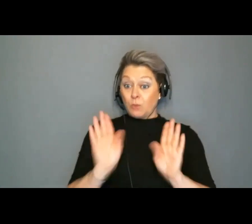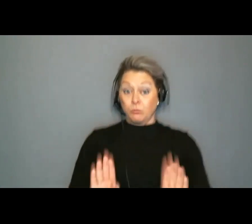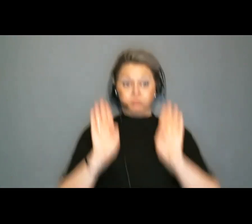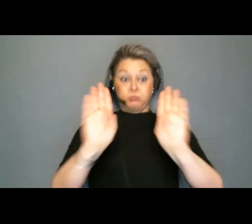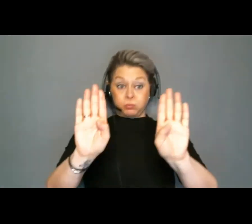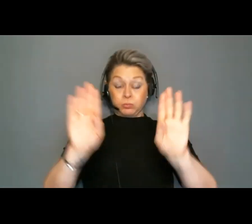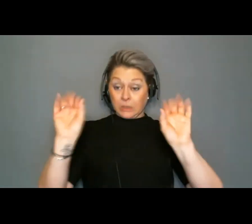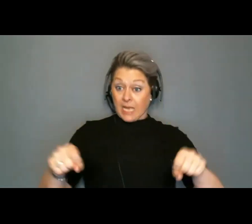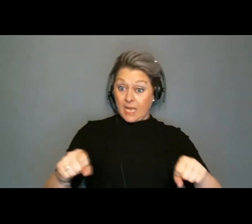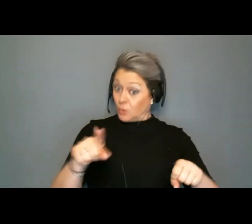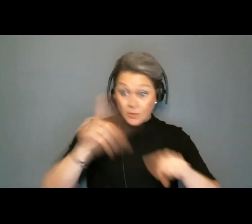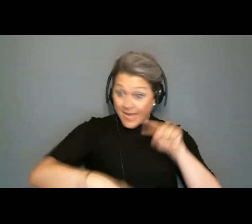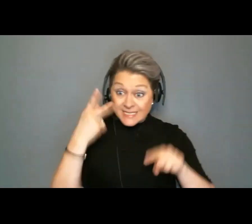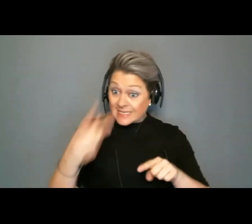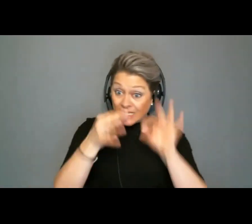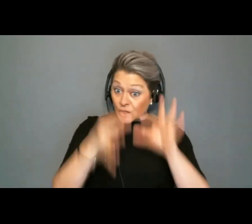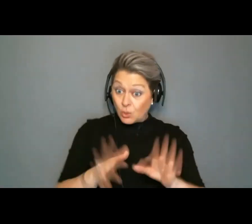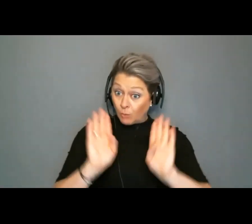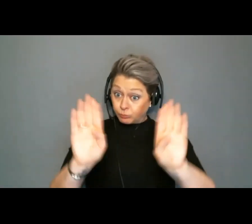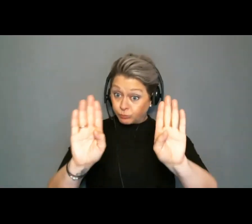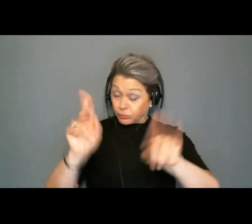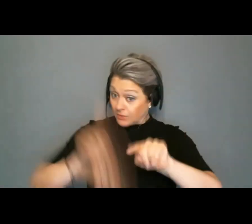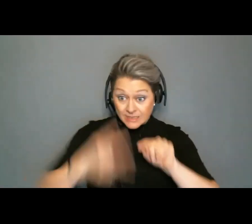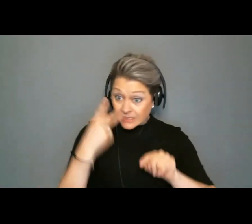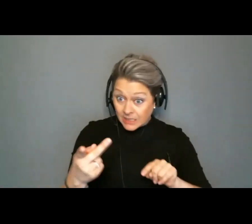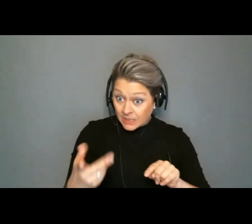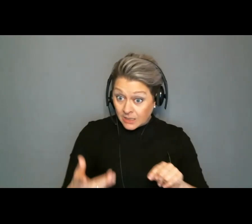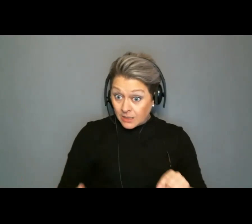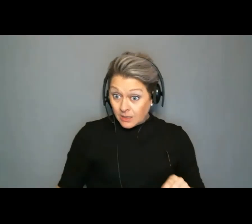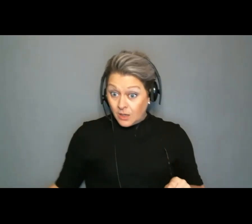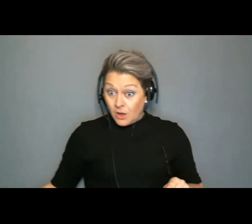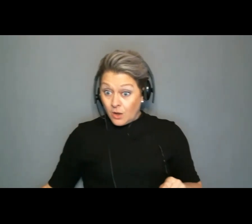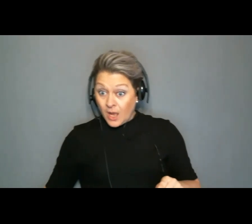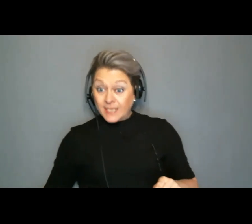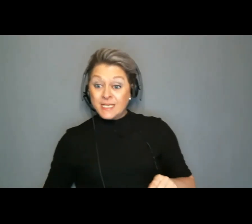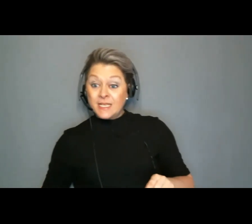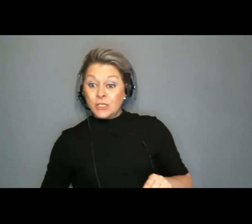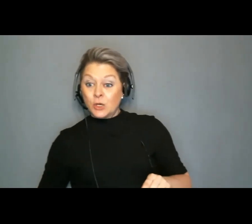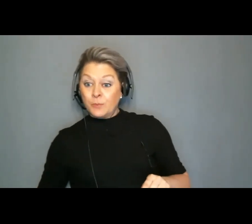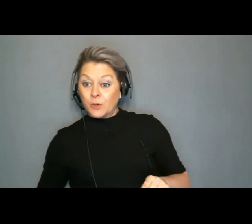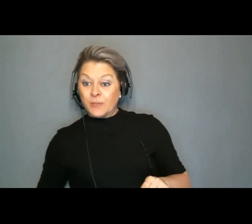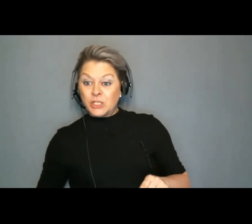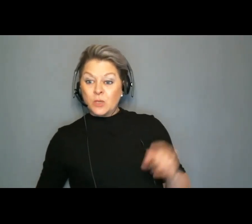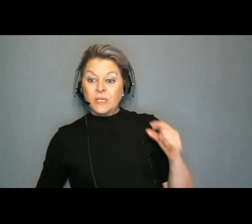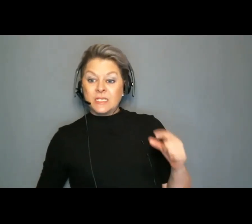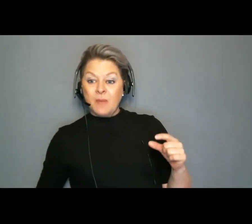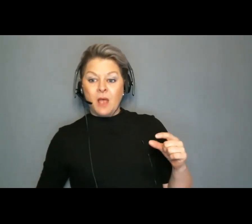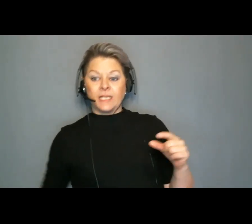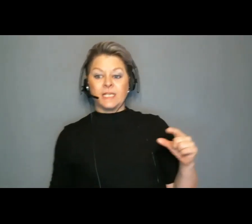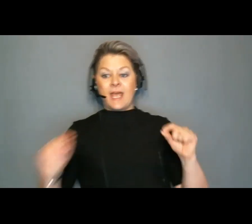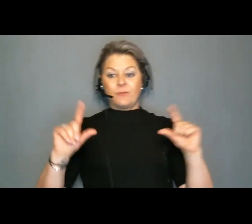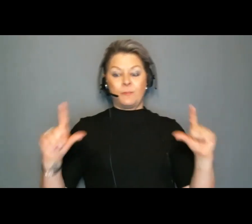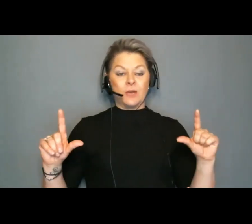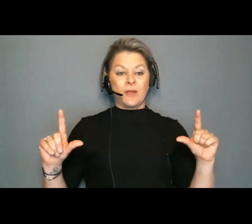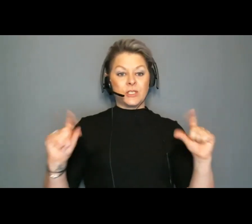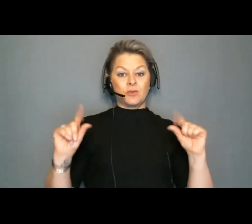So they cannot see themselves side by side, cannot see you side by side? I can see the interpreter, but she's only small. I'd